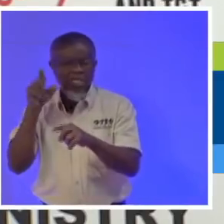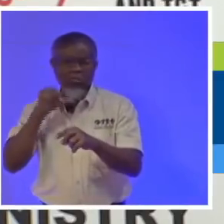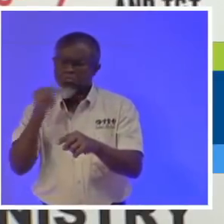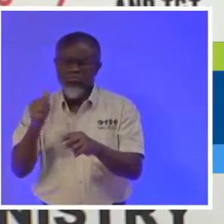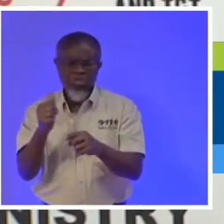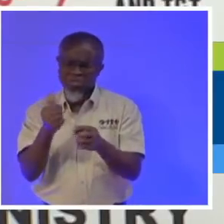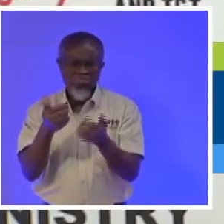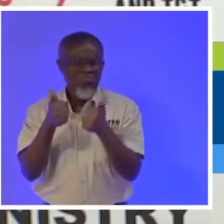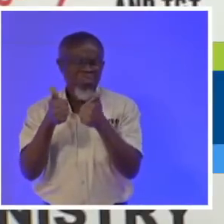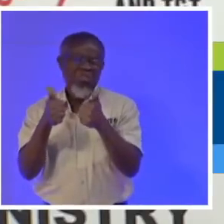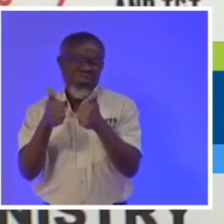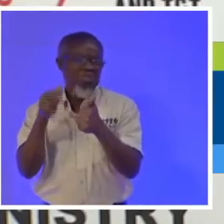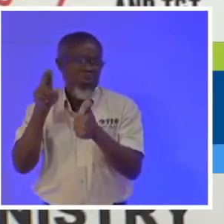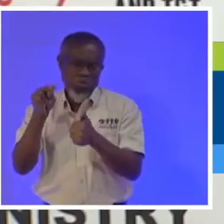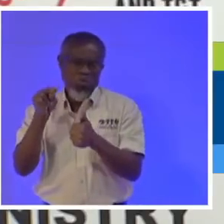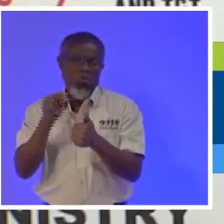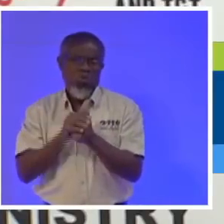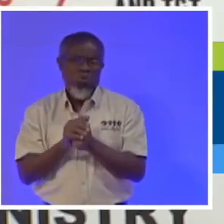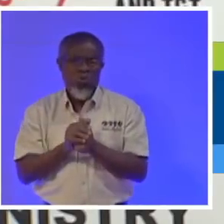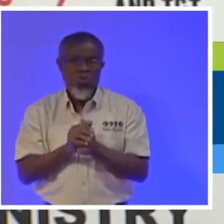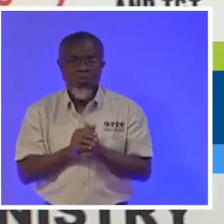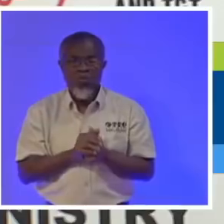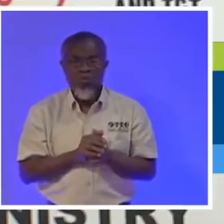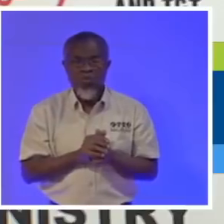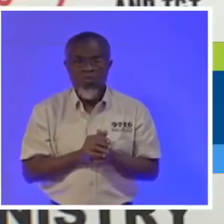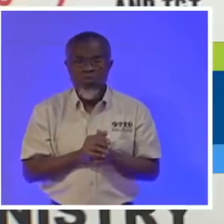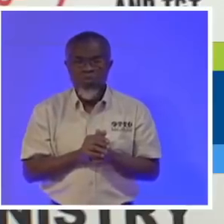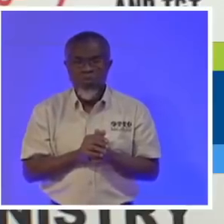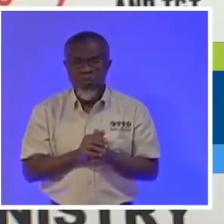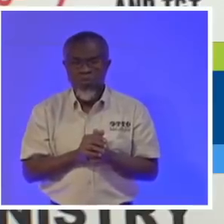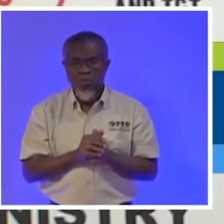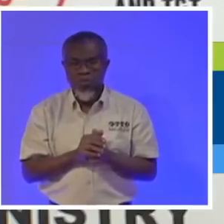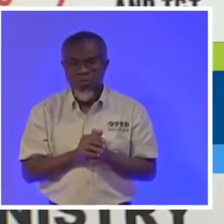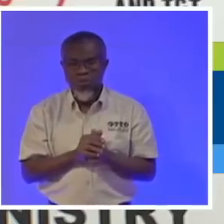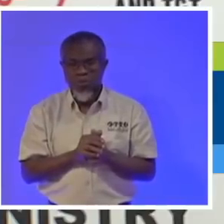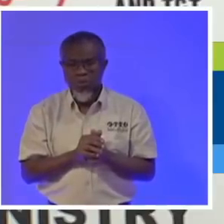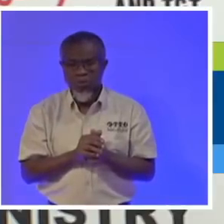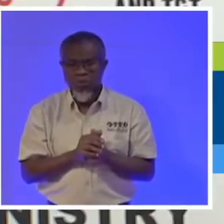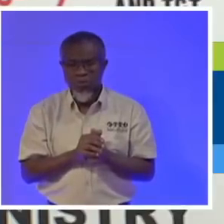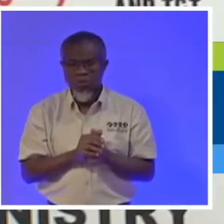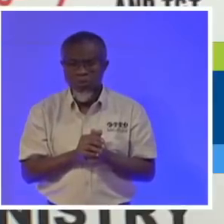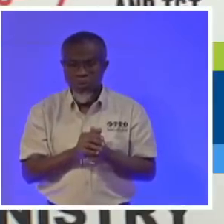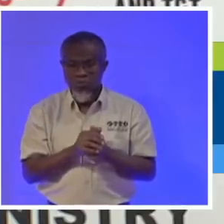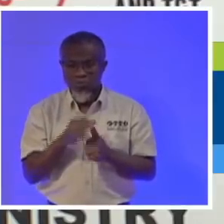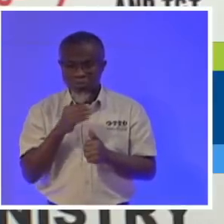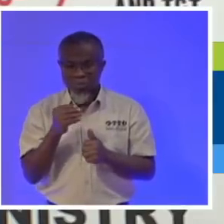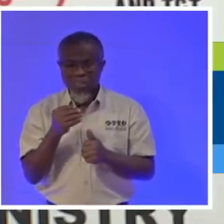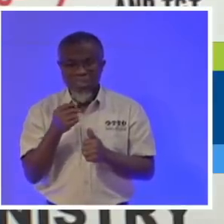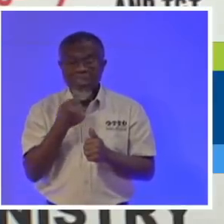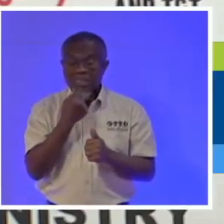not conclusive, indicative, since they do not account for other factors. So you have to